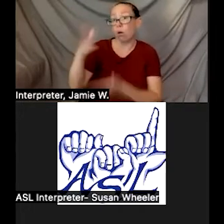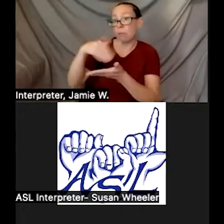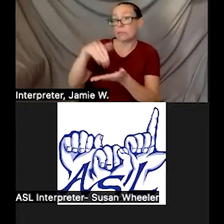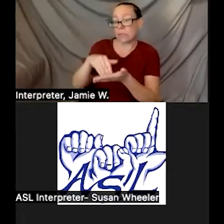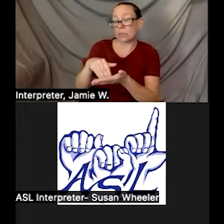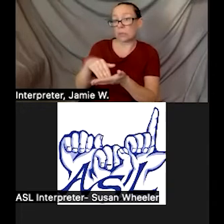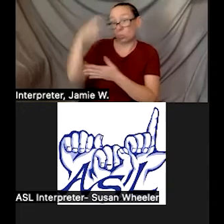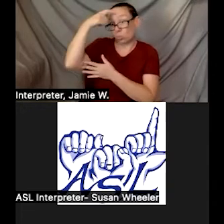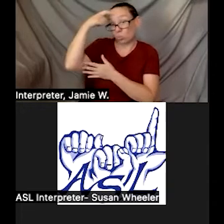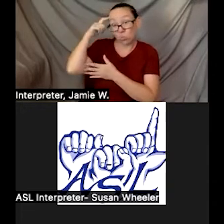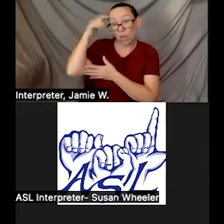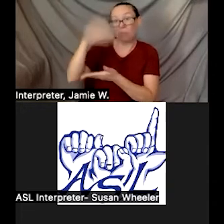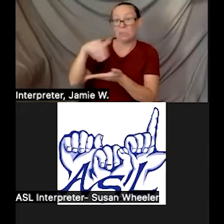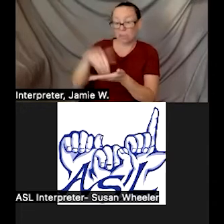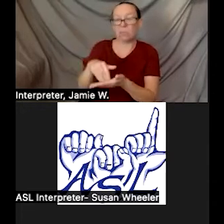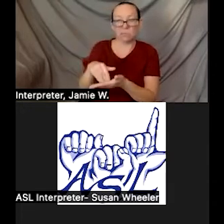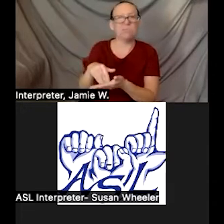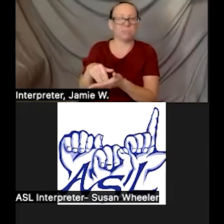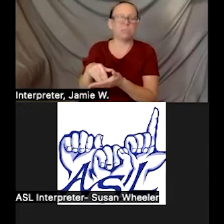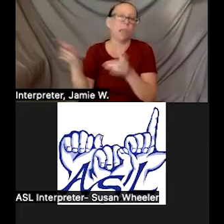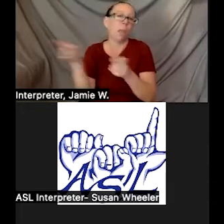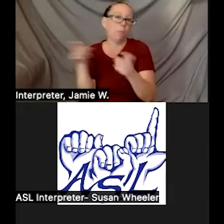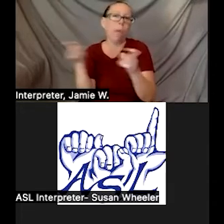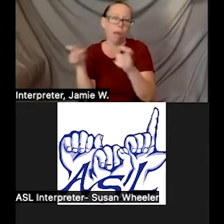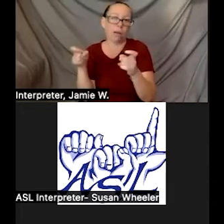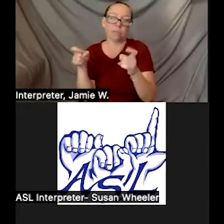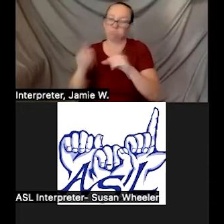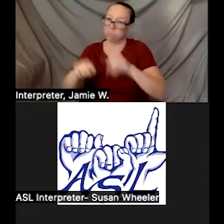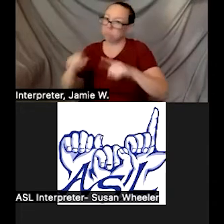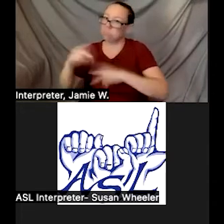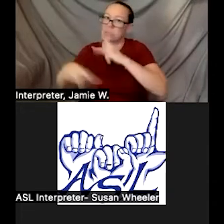as well as psychological traumas. Next, please.